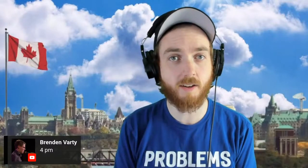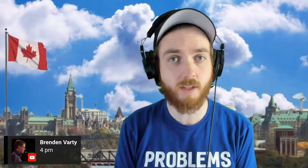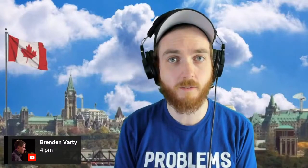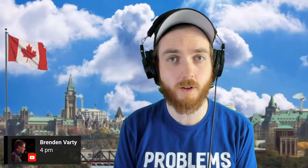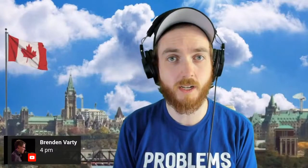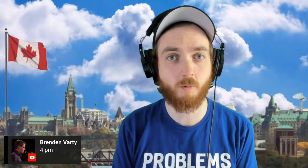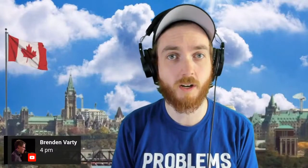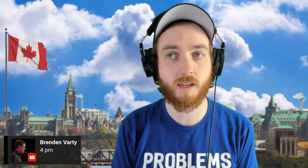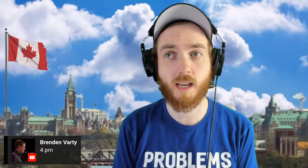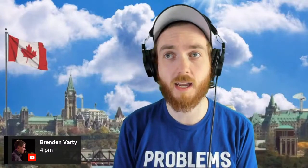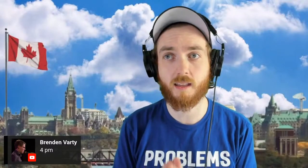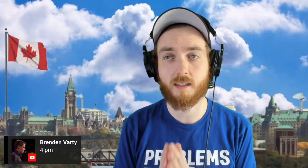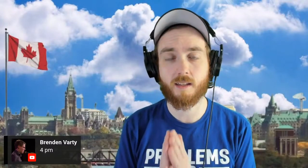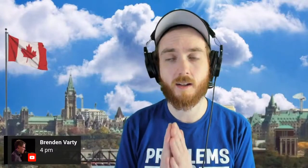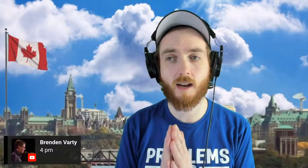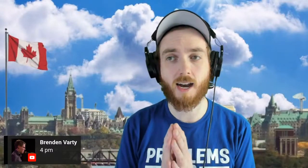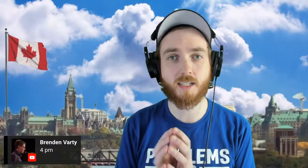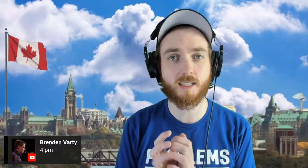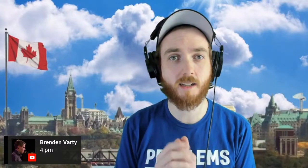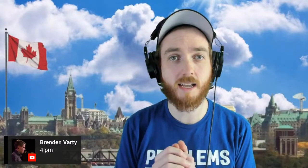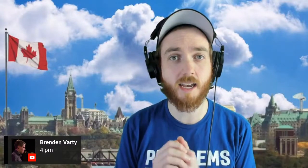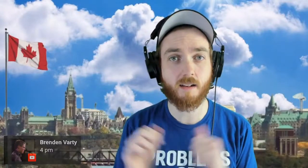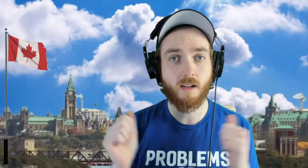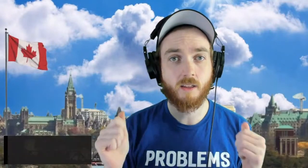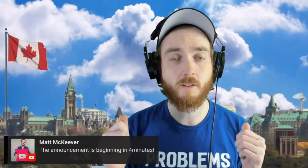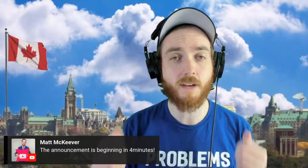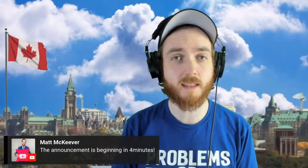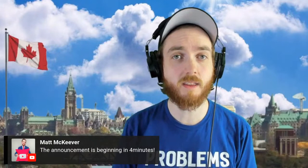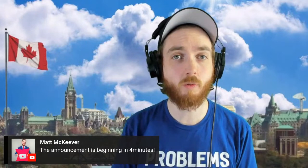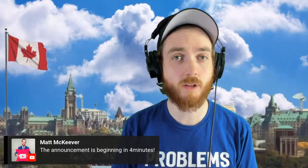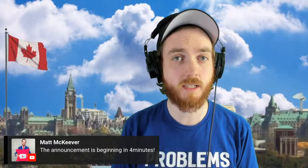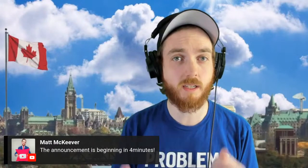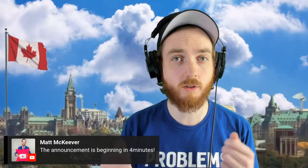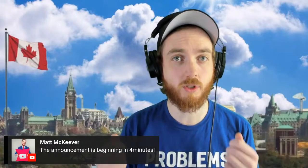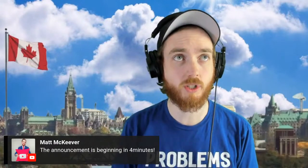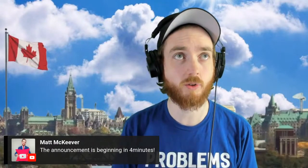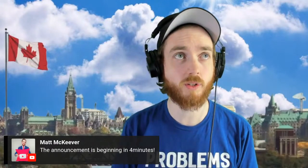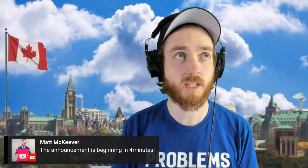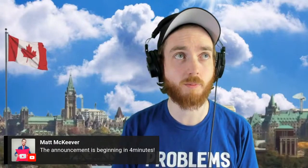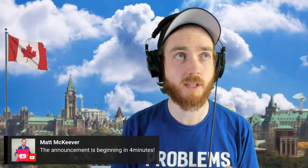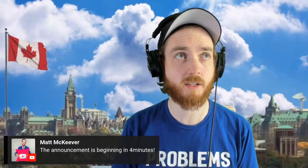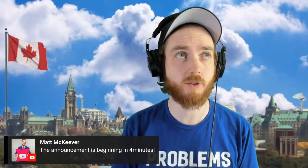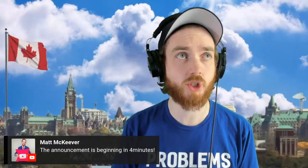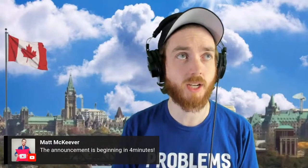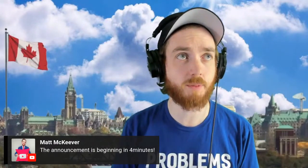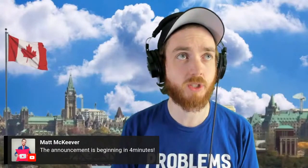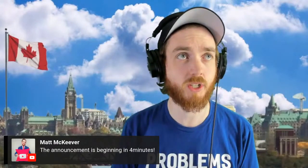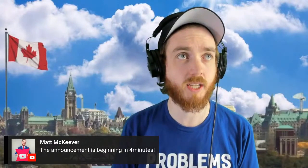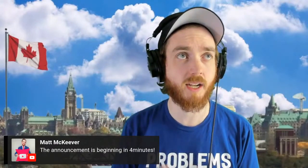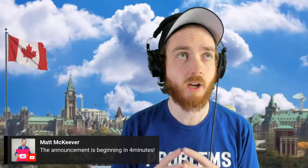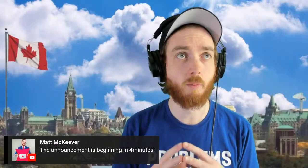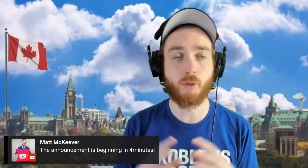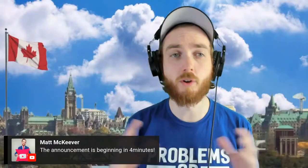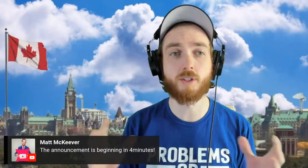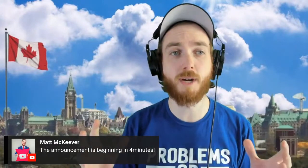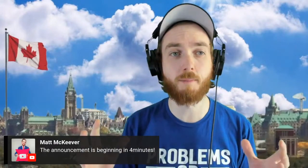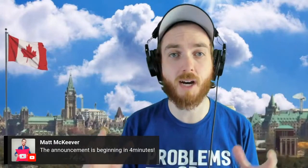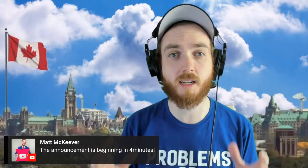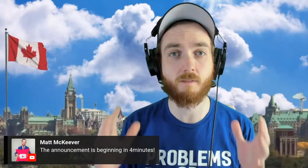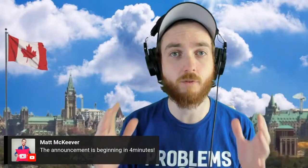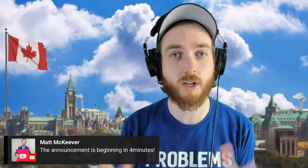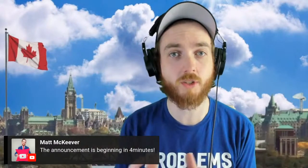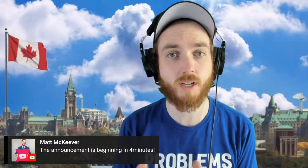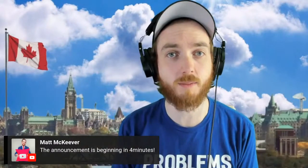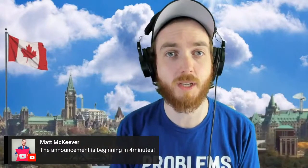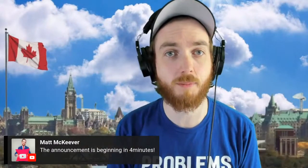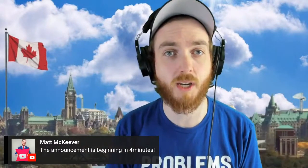not healthy for anyone. And again, the fact that they're willing to use children as political chips just like blows my mind